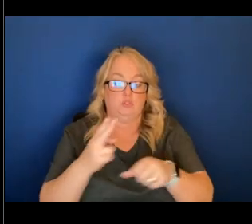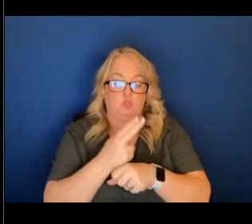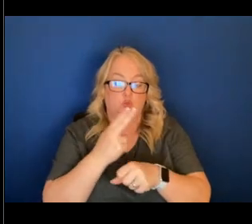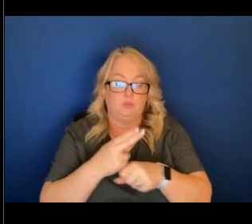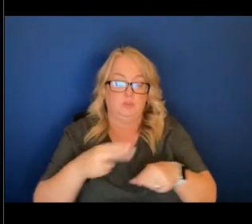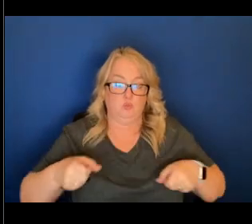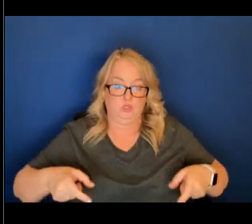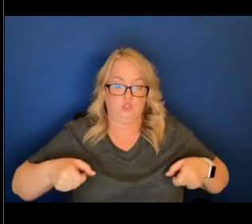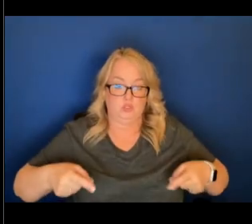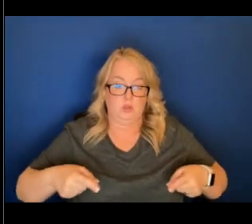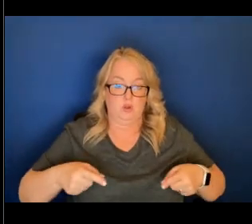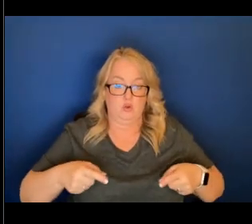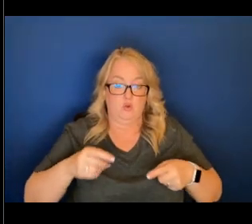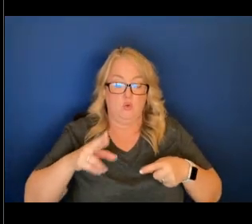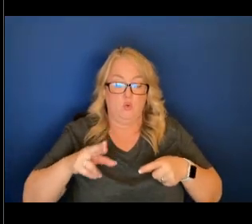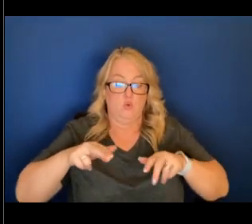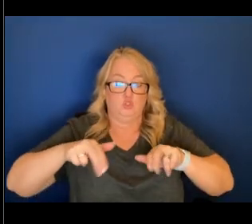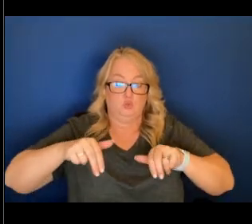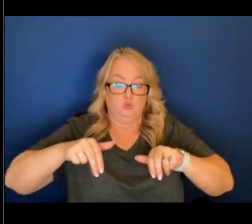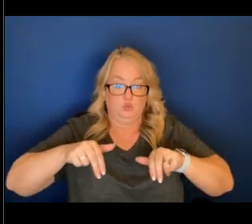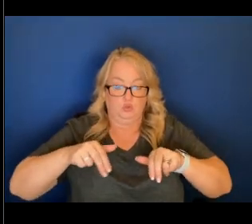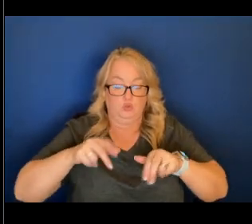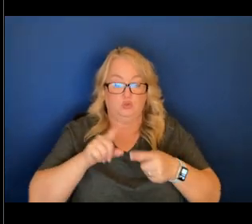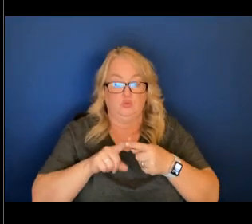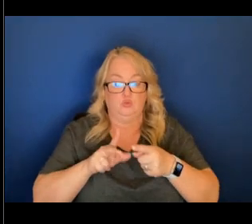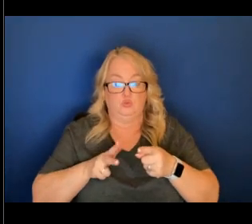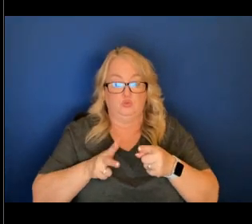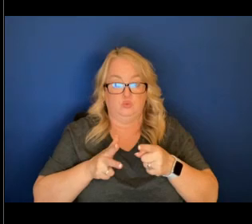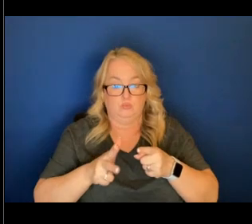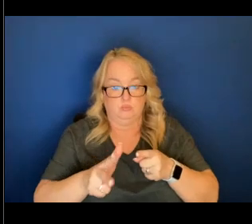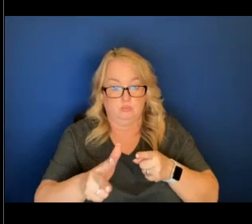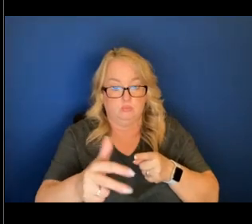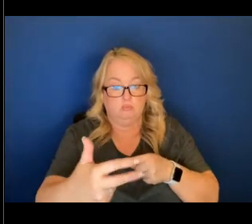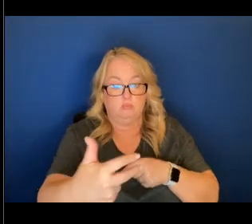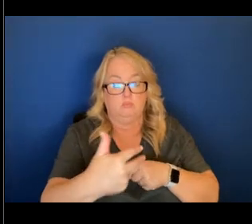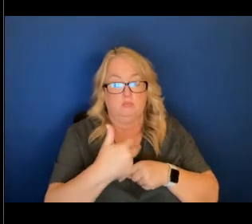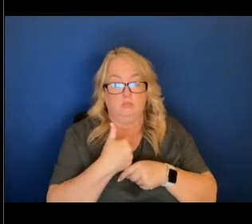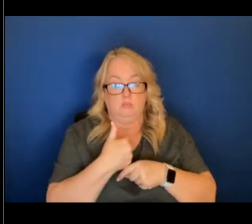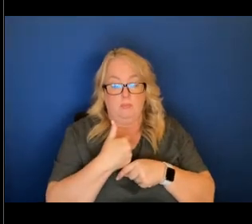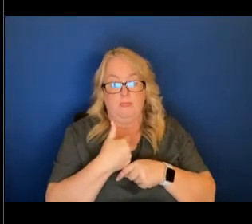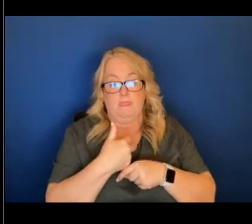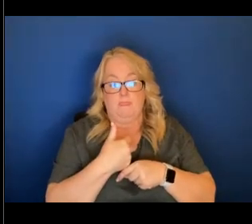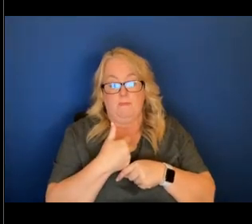a wheelchair or scooter to maneuver and make a parallel